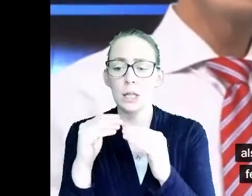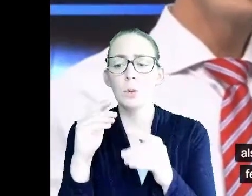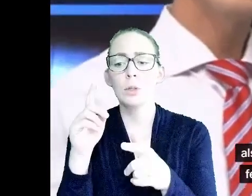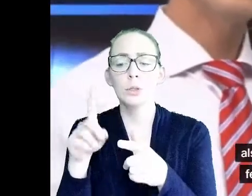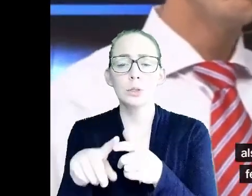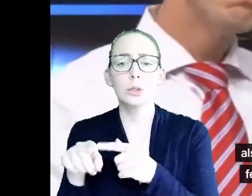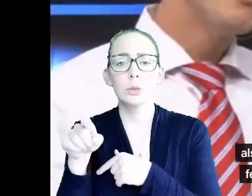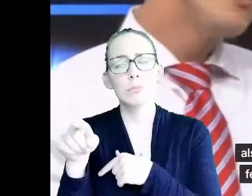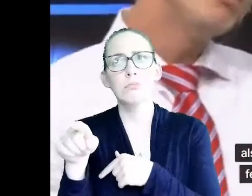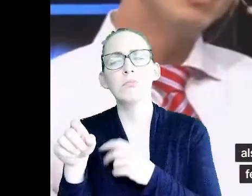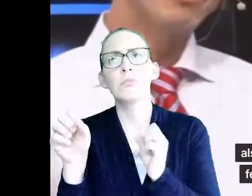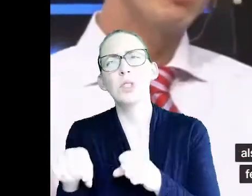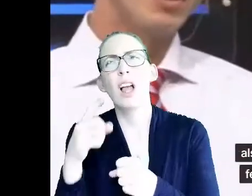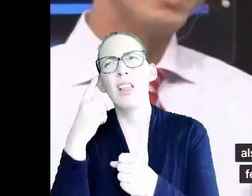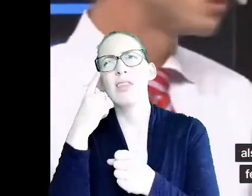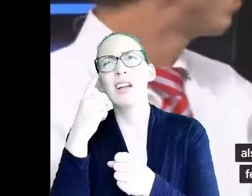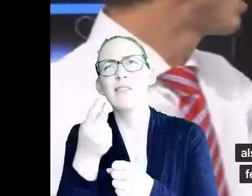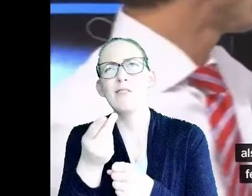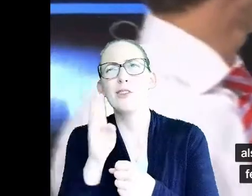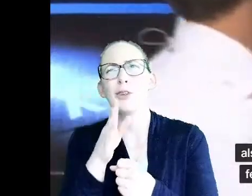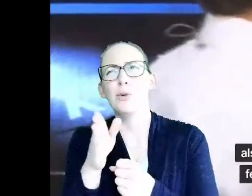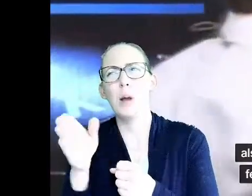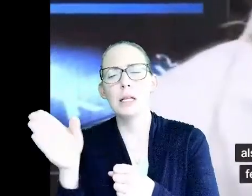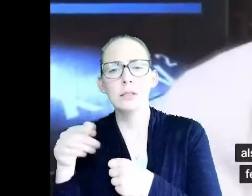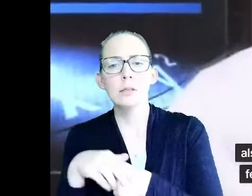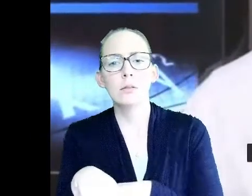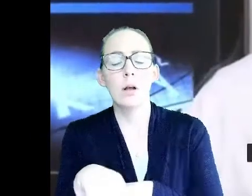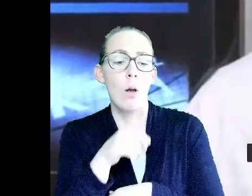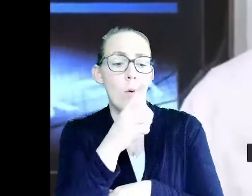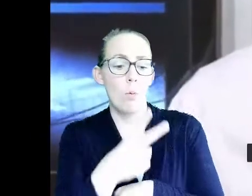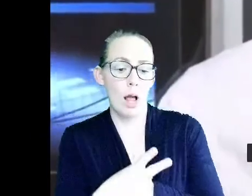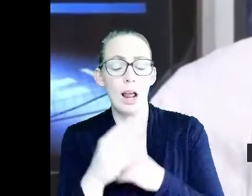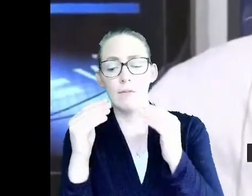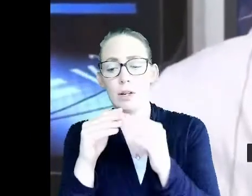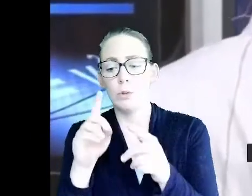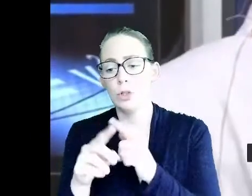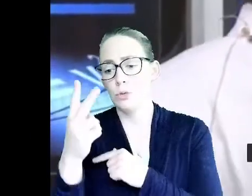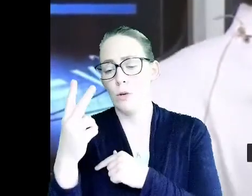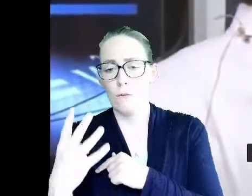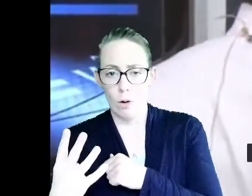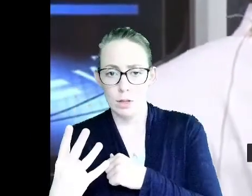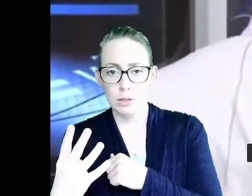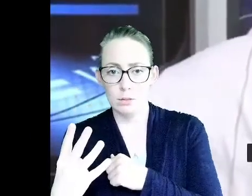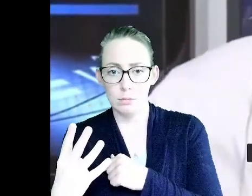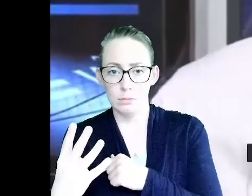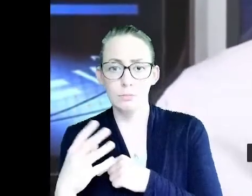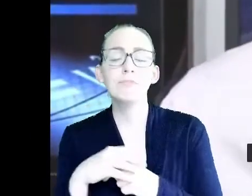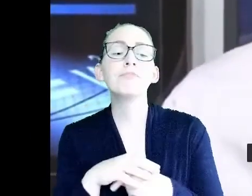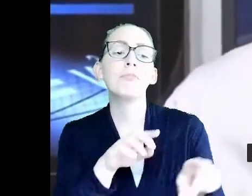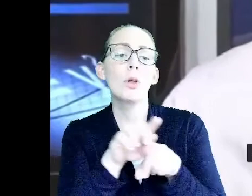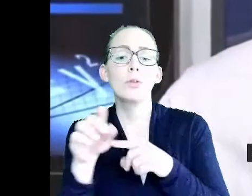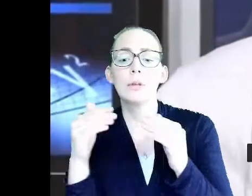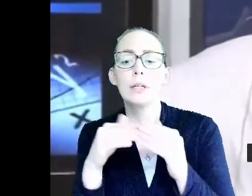well, you could think of a few different ways. 1½ is also equal to 2/4. It's also equal